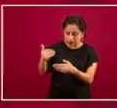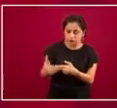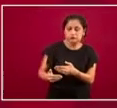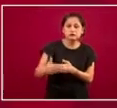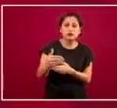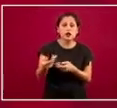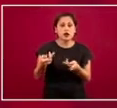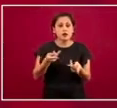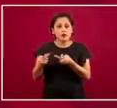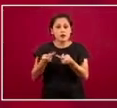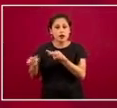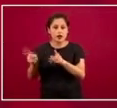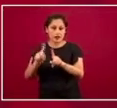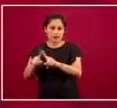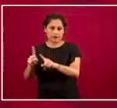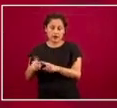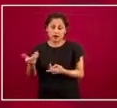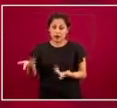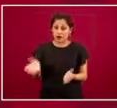So you can see the